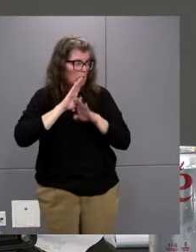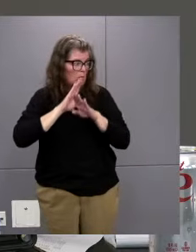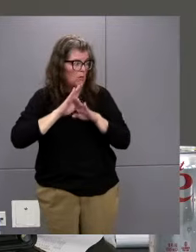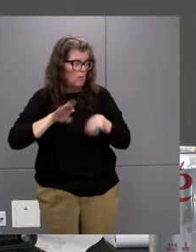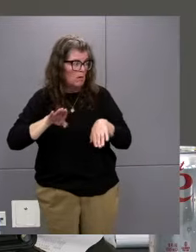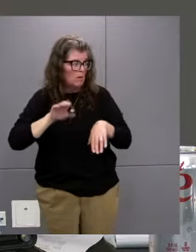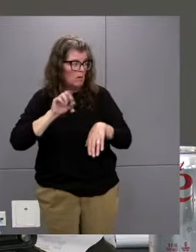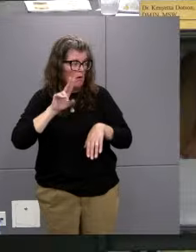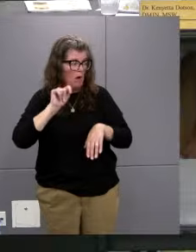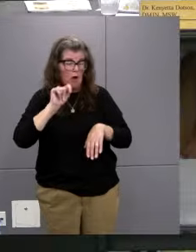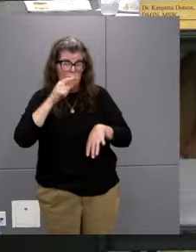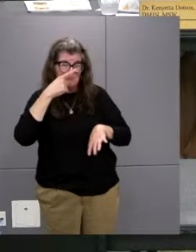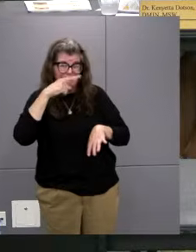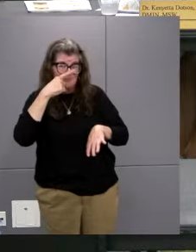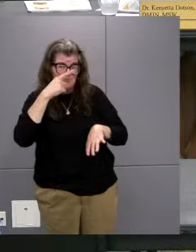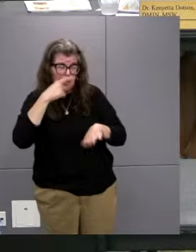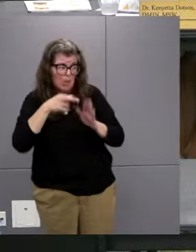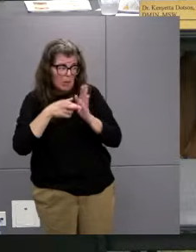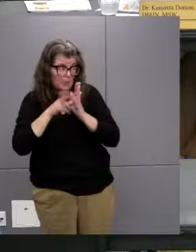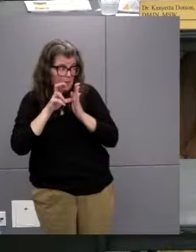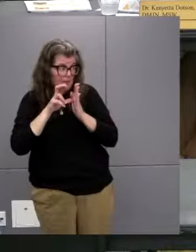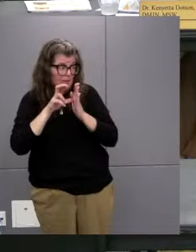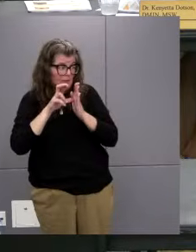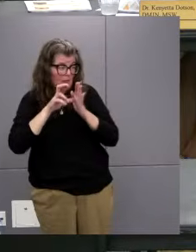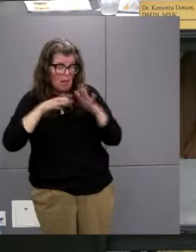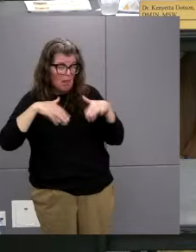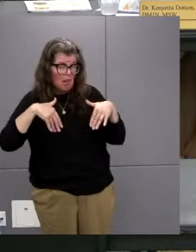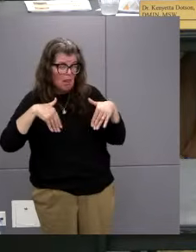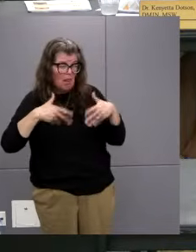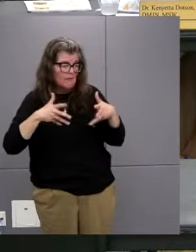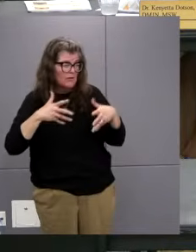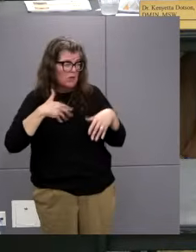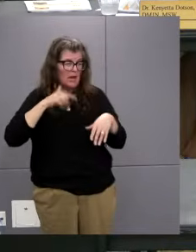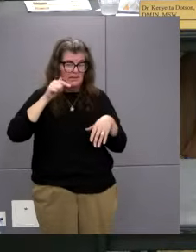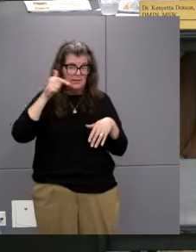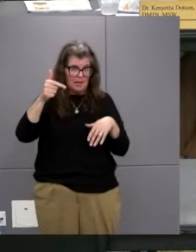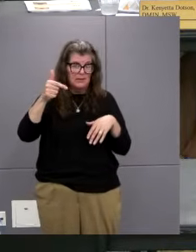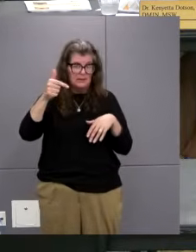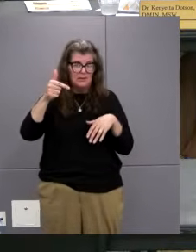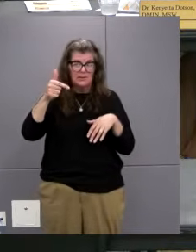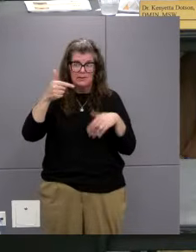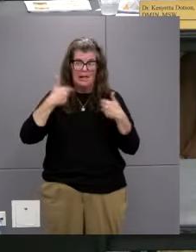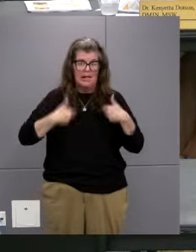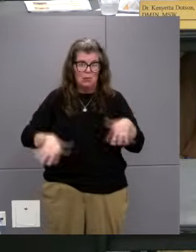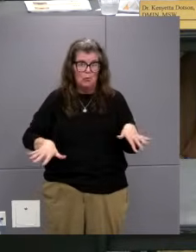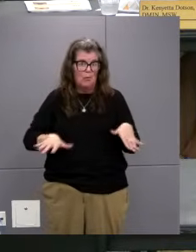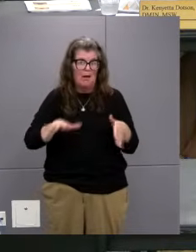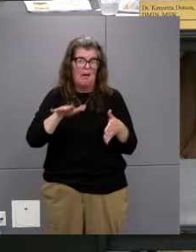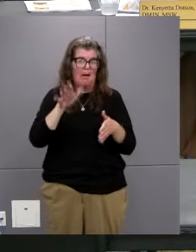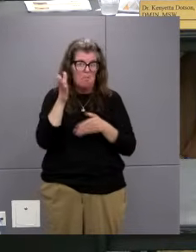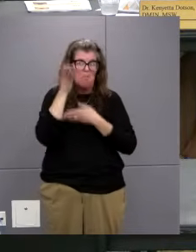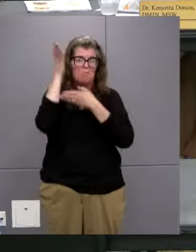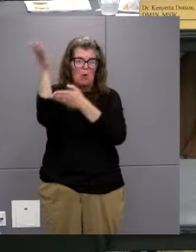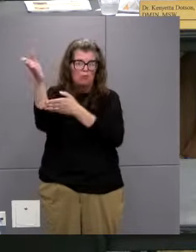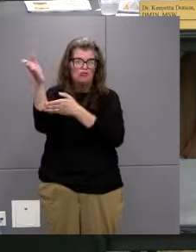Could you give us another second to finish reading? Absolutely. I just seconded so that the motion wouldn't die for lack of a second. Sure.